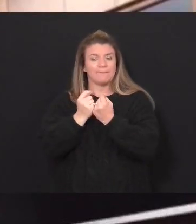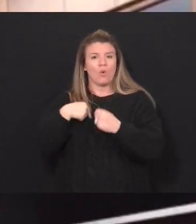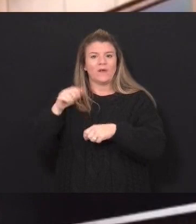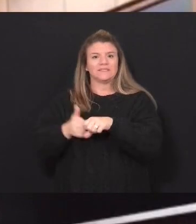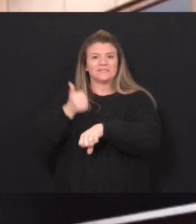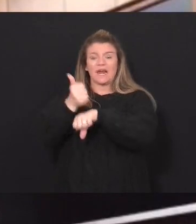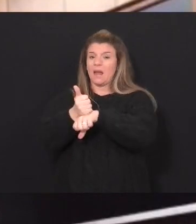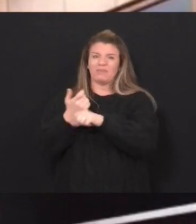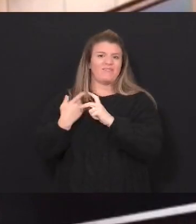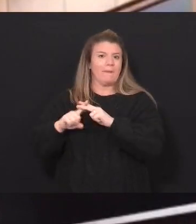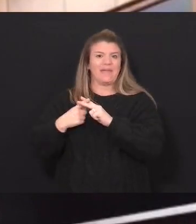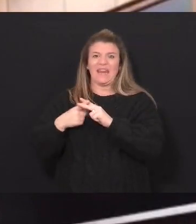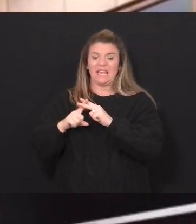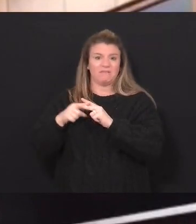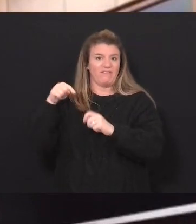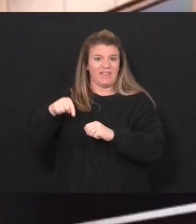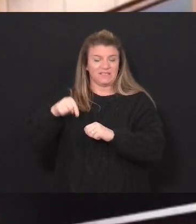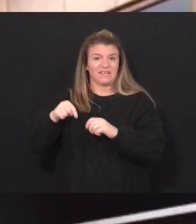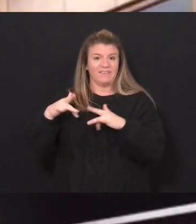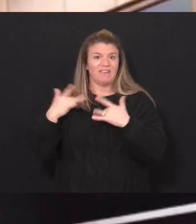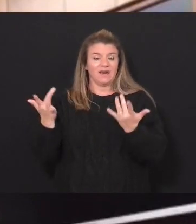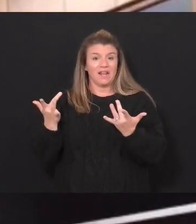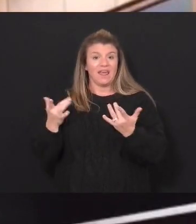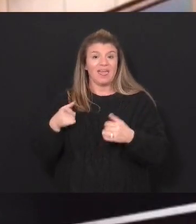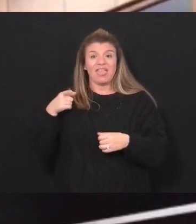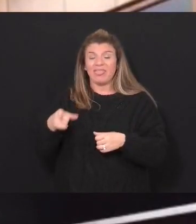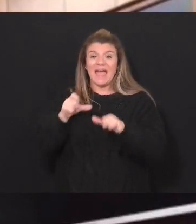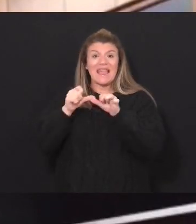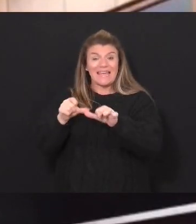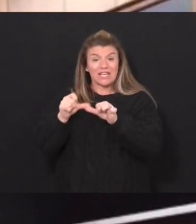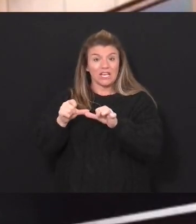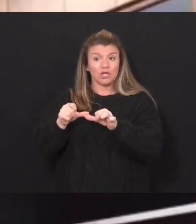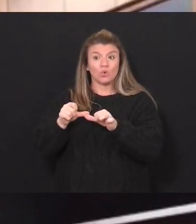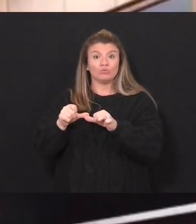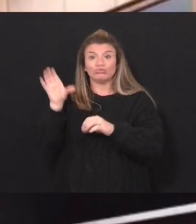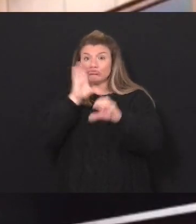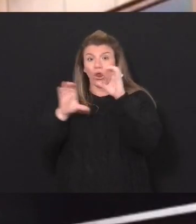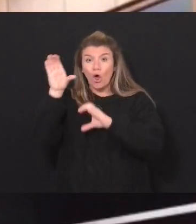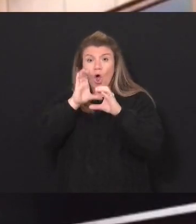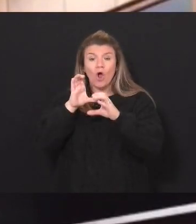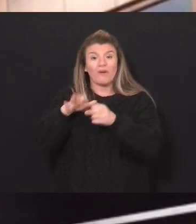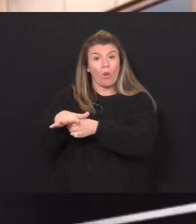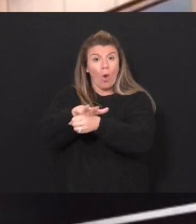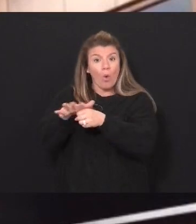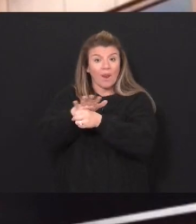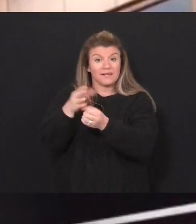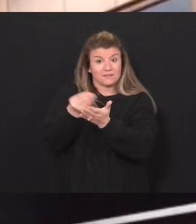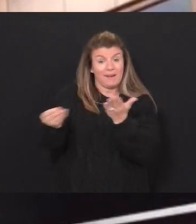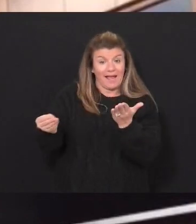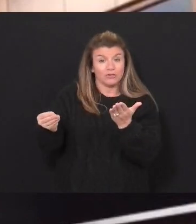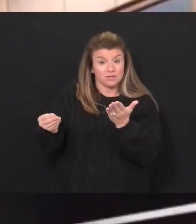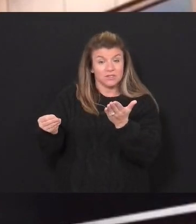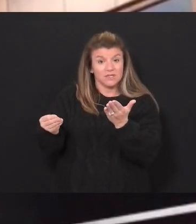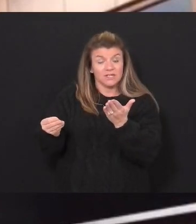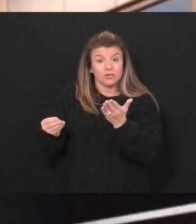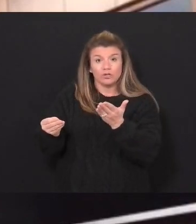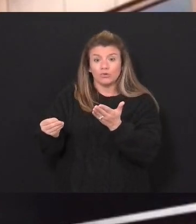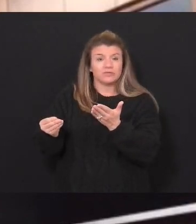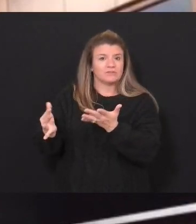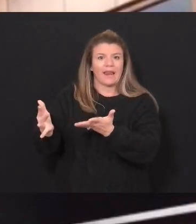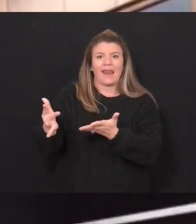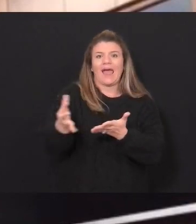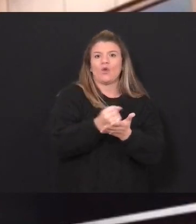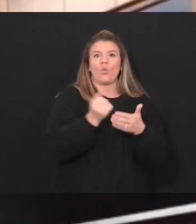event. They continue to source globally from suppliers related to everything that's